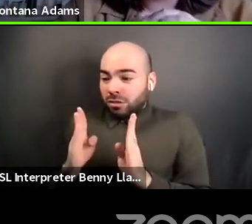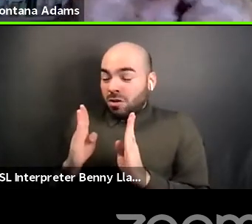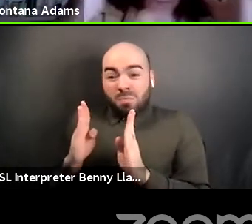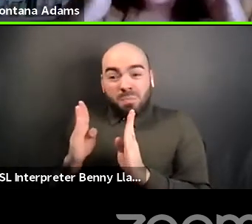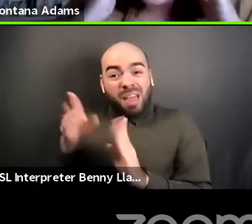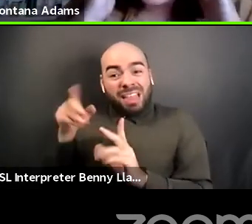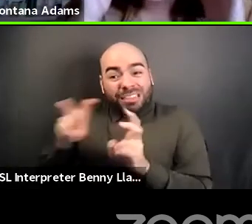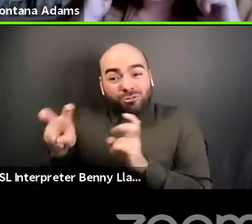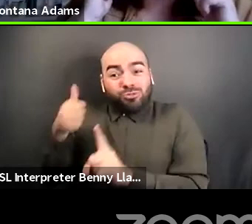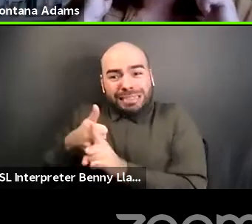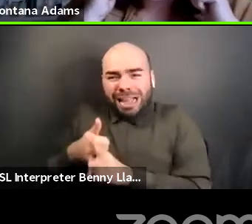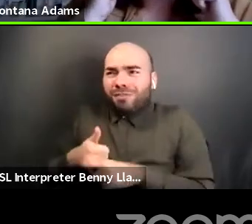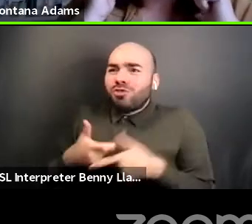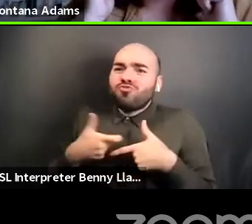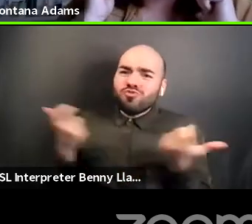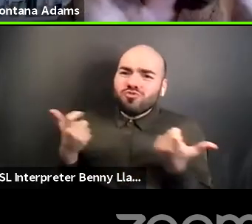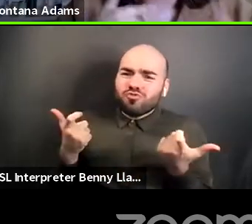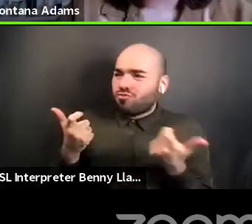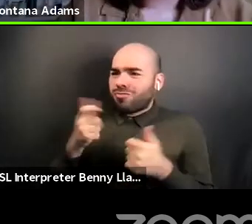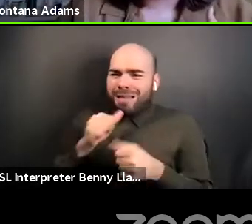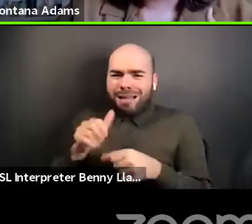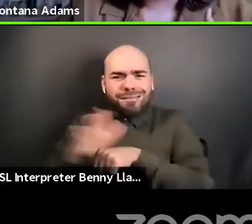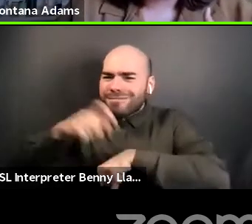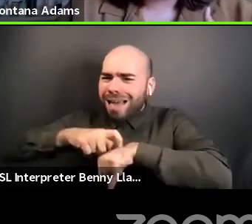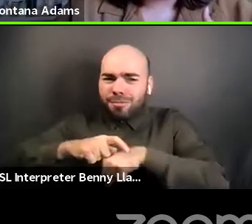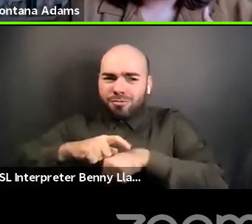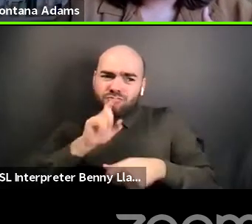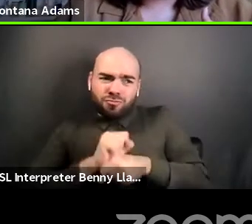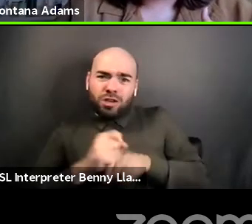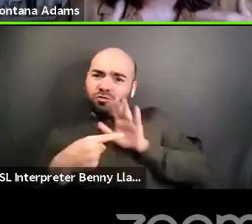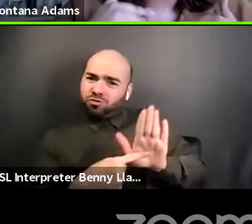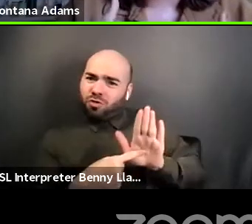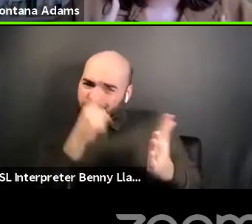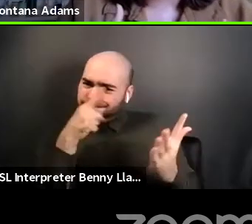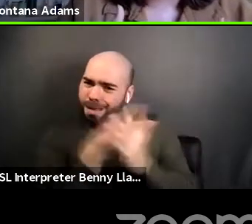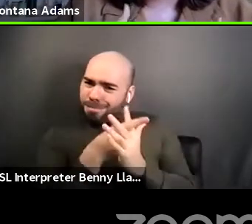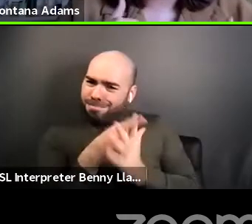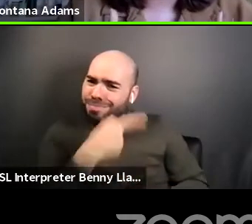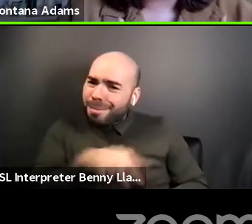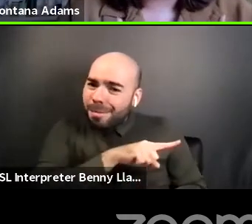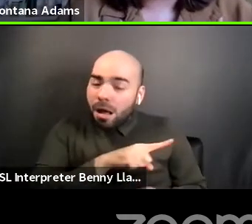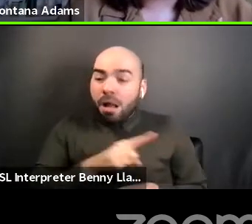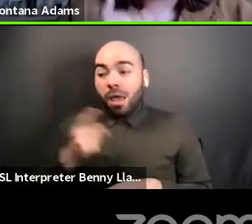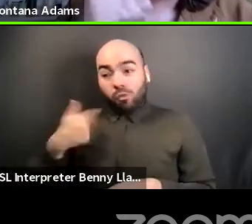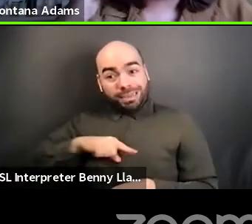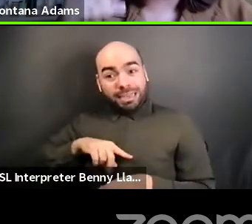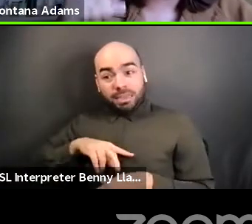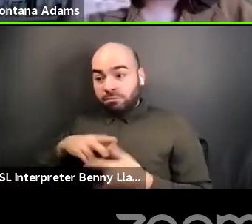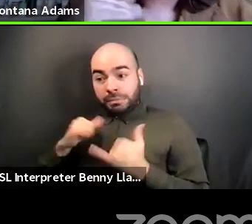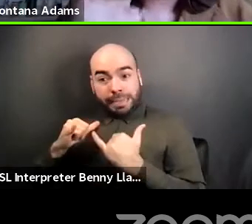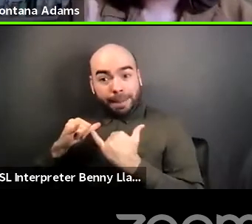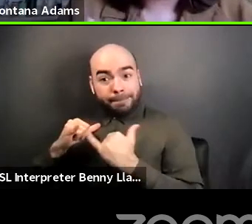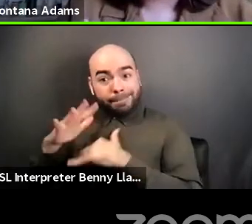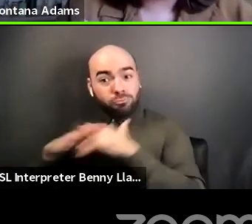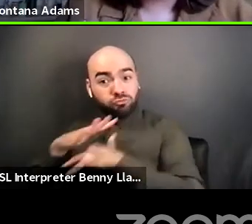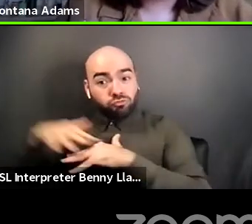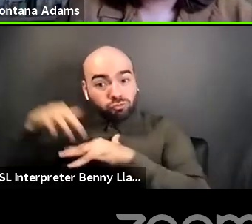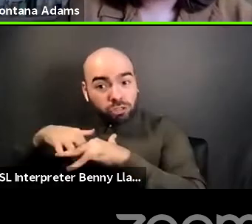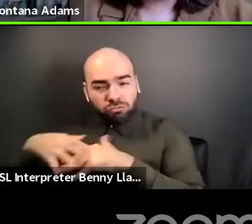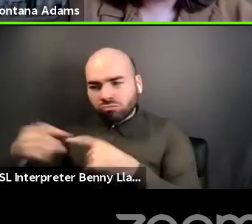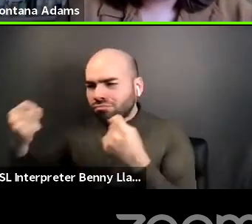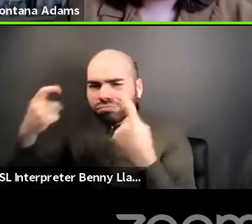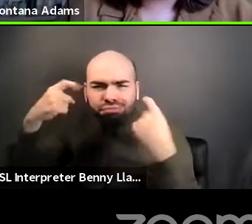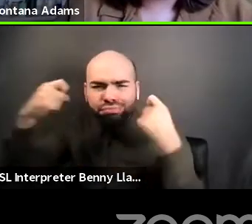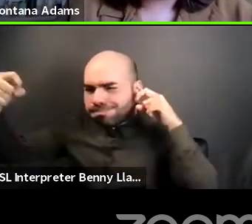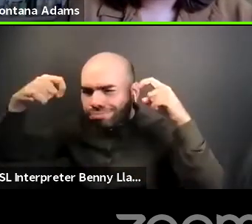people that we just know instinctively between each other, you know, like we can share that. We can look at each other and we have this understanding between each